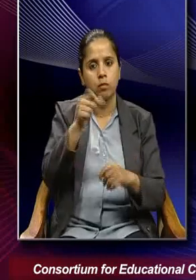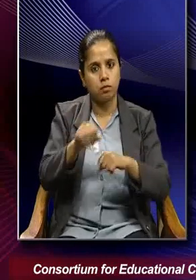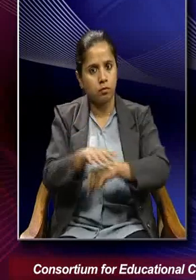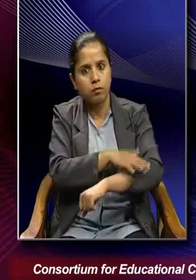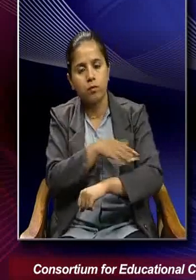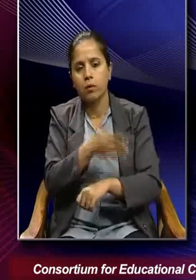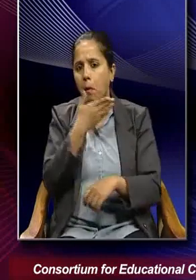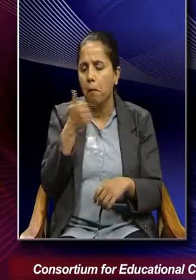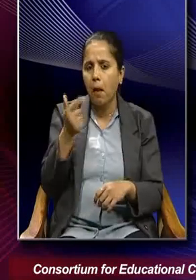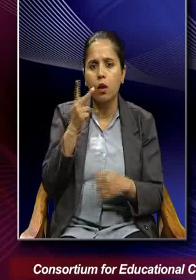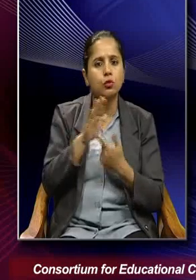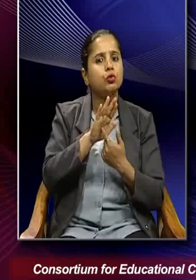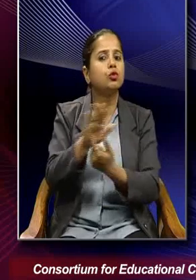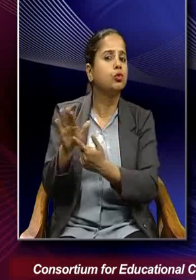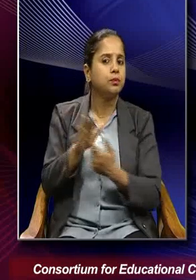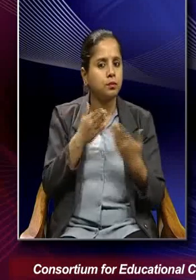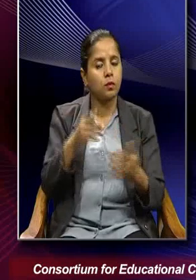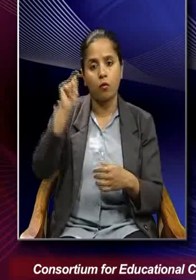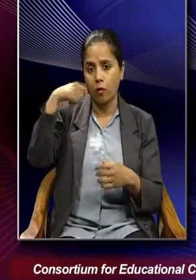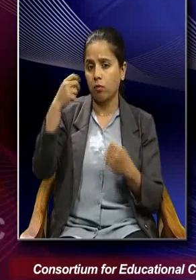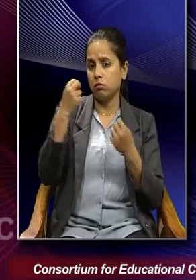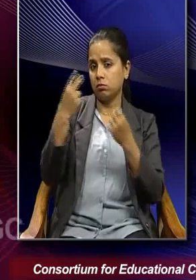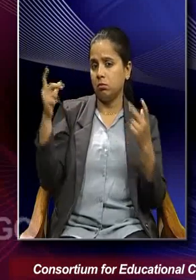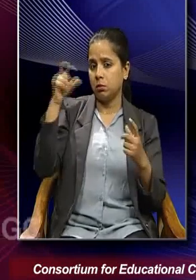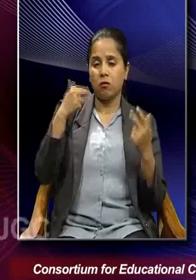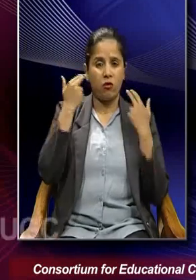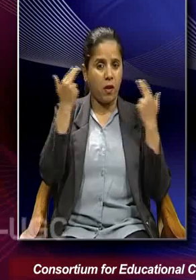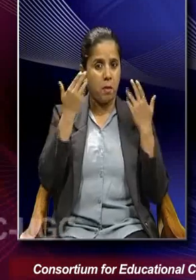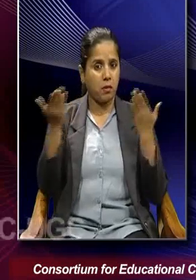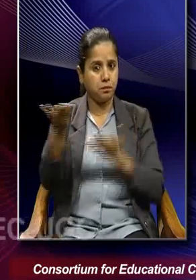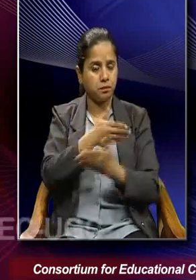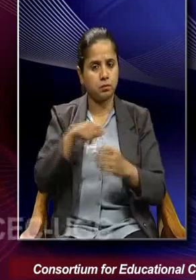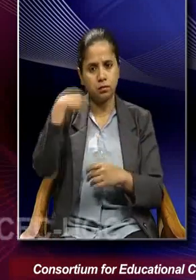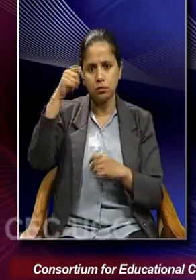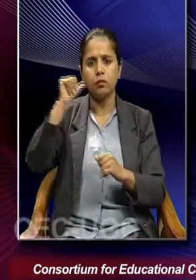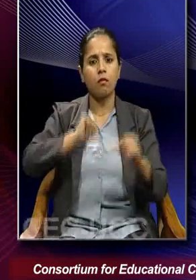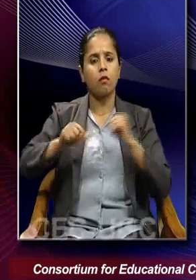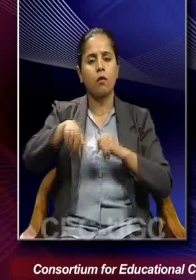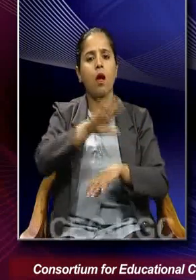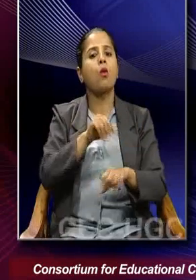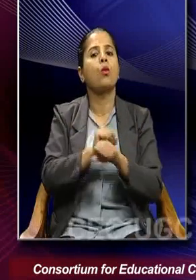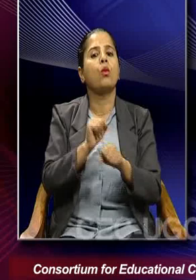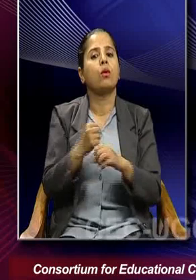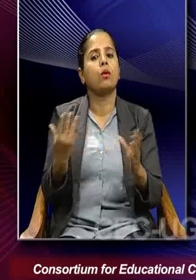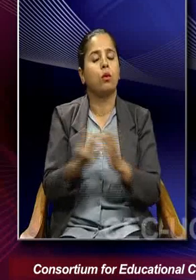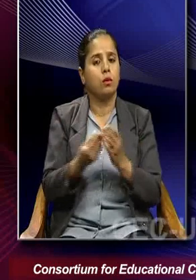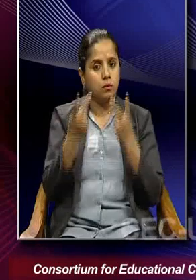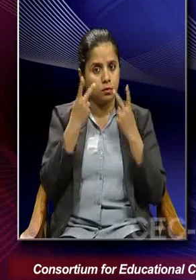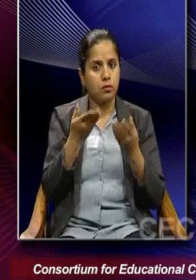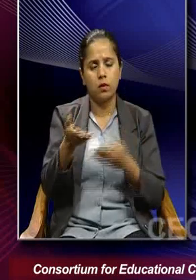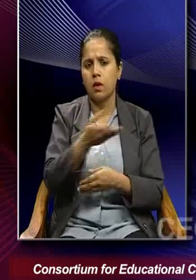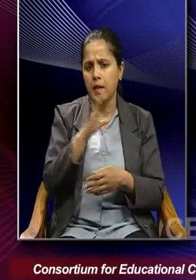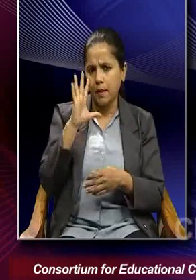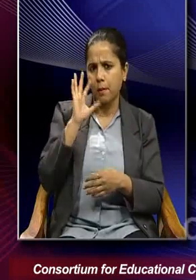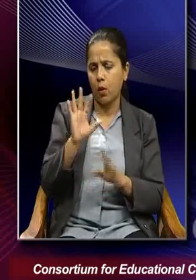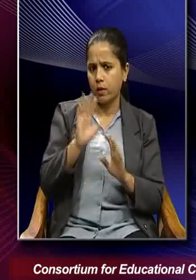best out of the film stars or film actors with whom he was working. So it is one of the